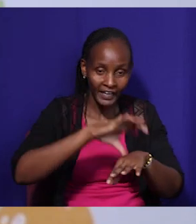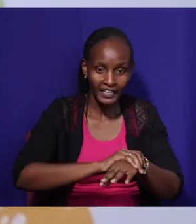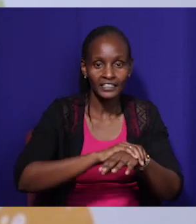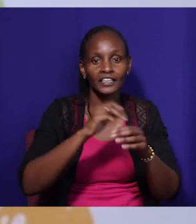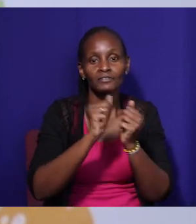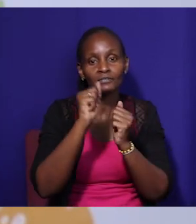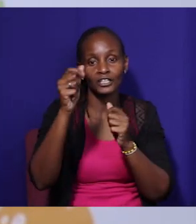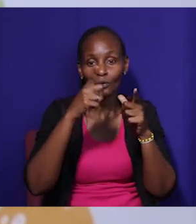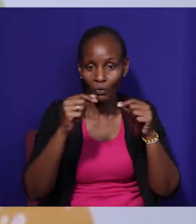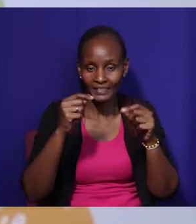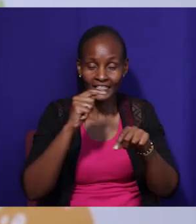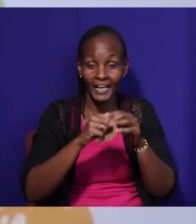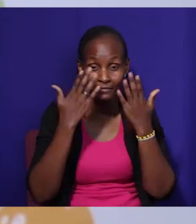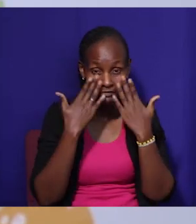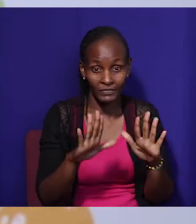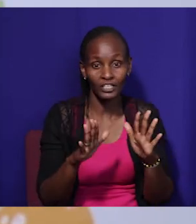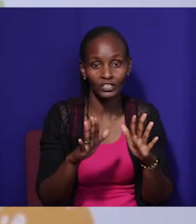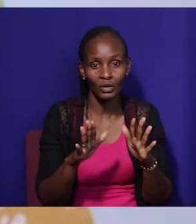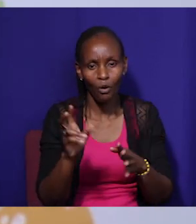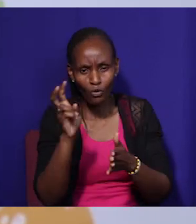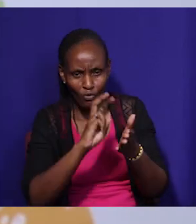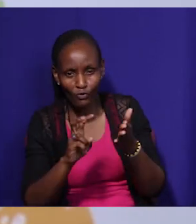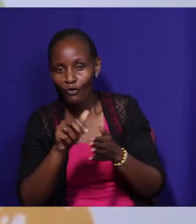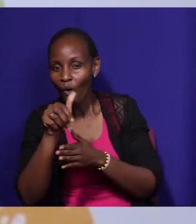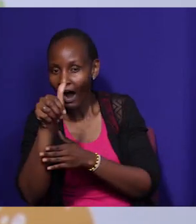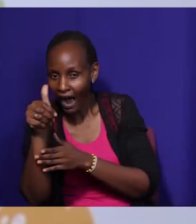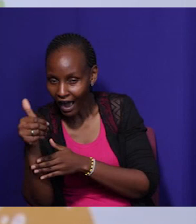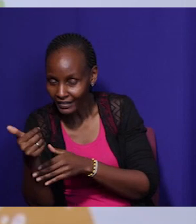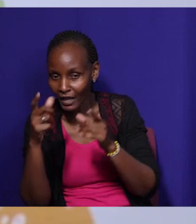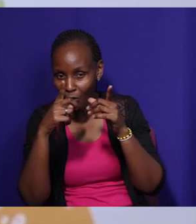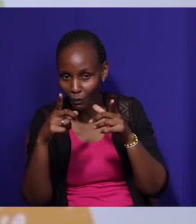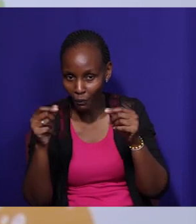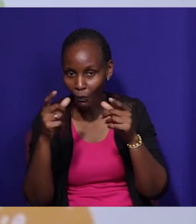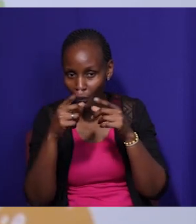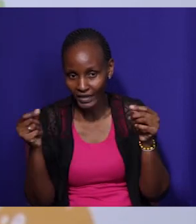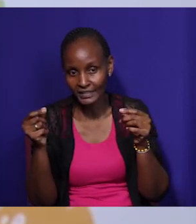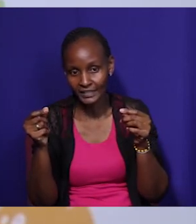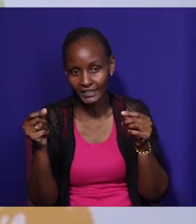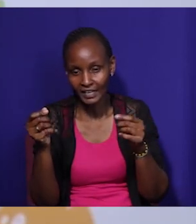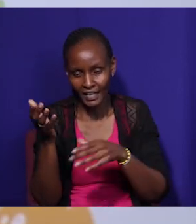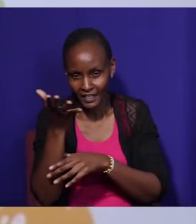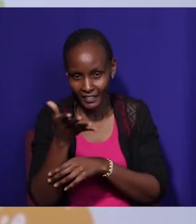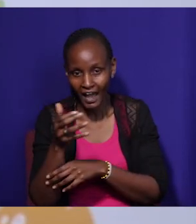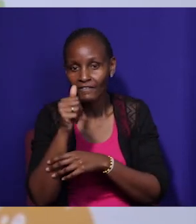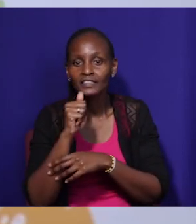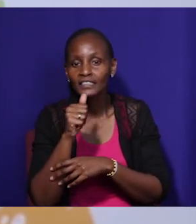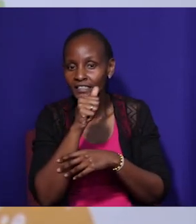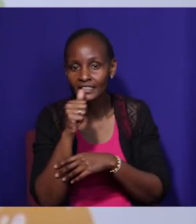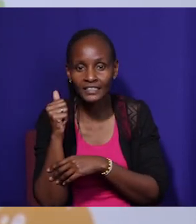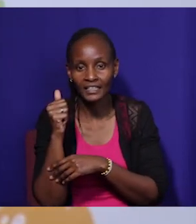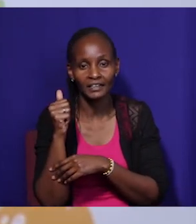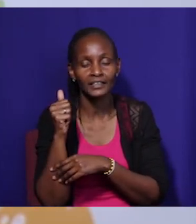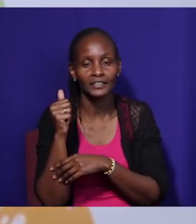words first. Once you've done it, look for the words that you didn't touch, the ones you didn't circle or cross